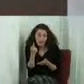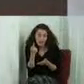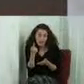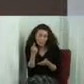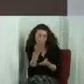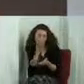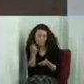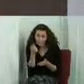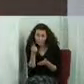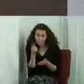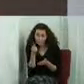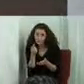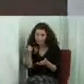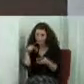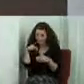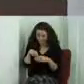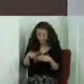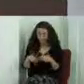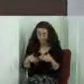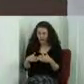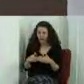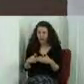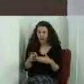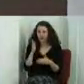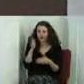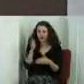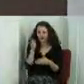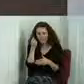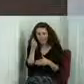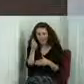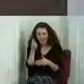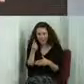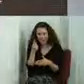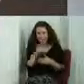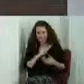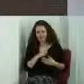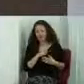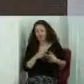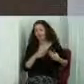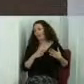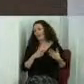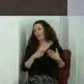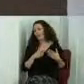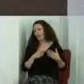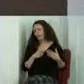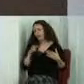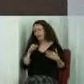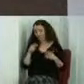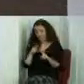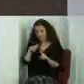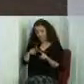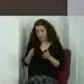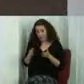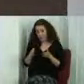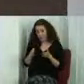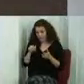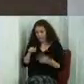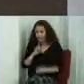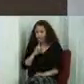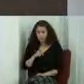got something and will get something from the rest of this service. And if that's true, then this has all been worth